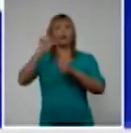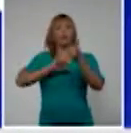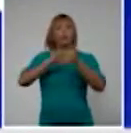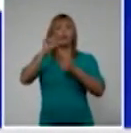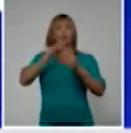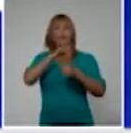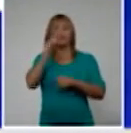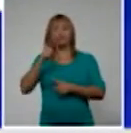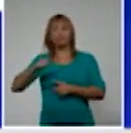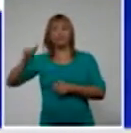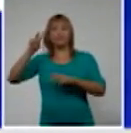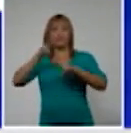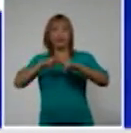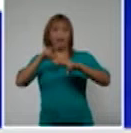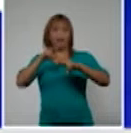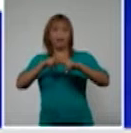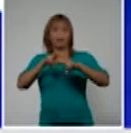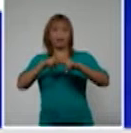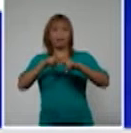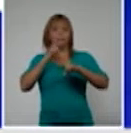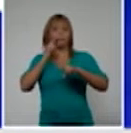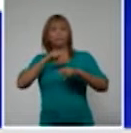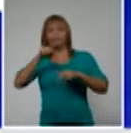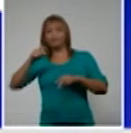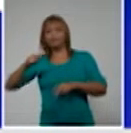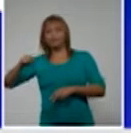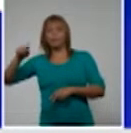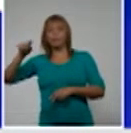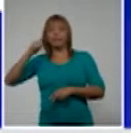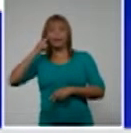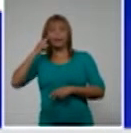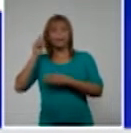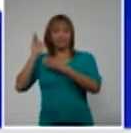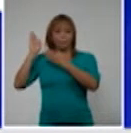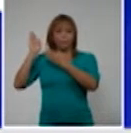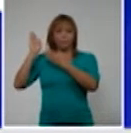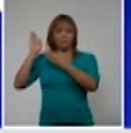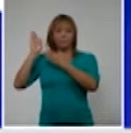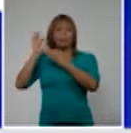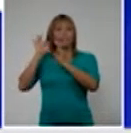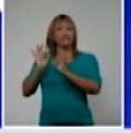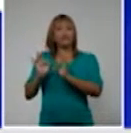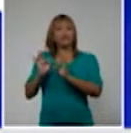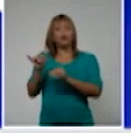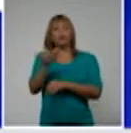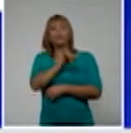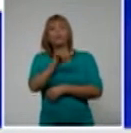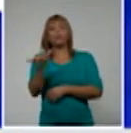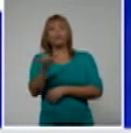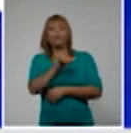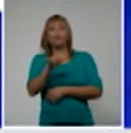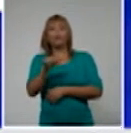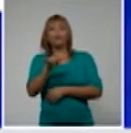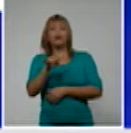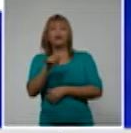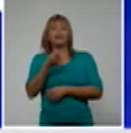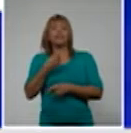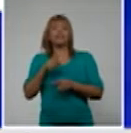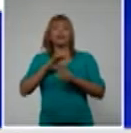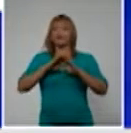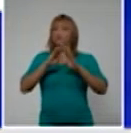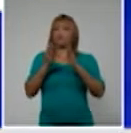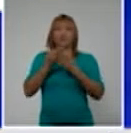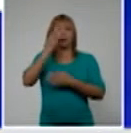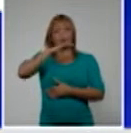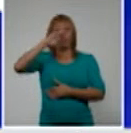country's curve. We are expecting lower figures of diagnosed cases in this province, as has occurred in the last days, although the